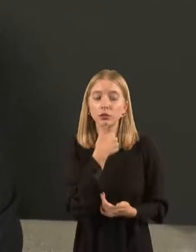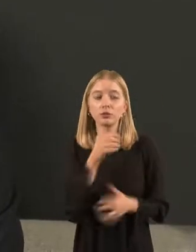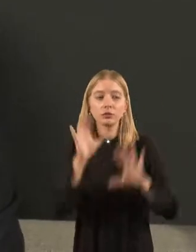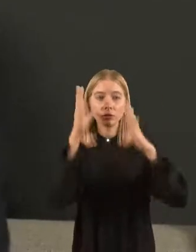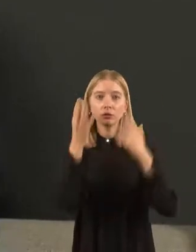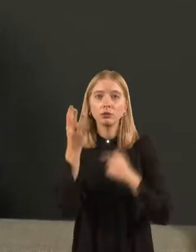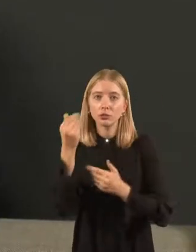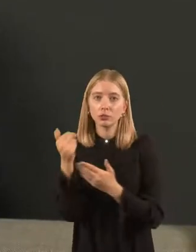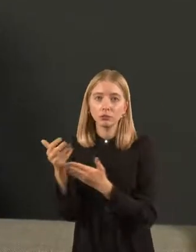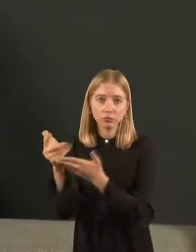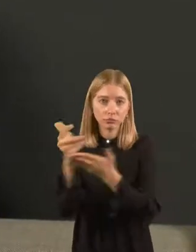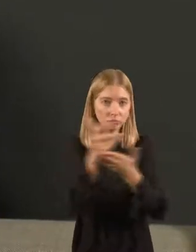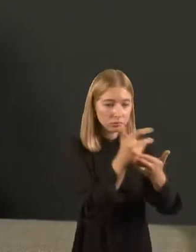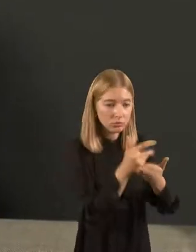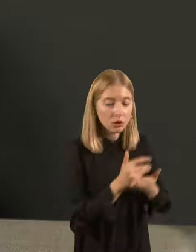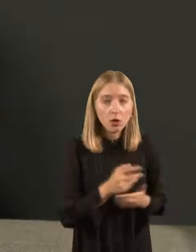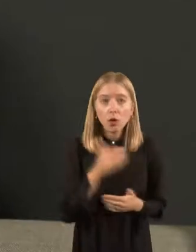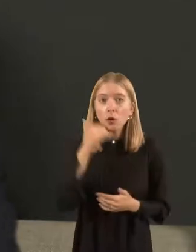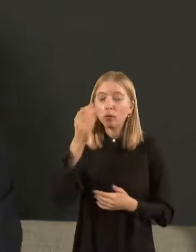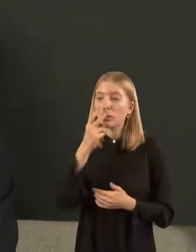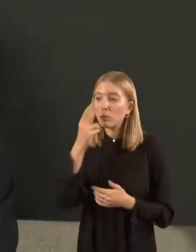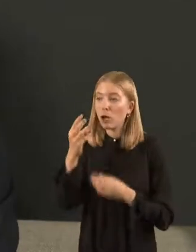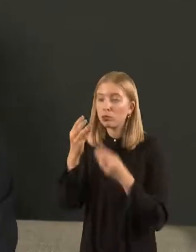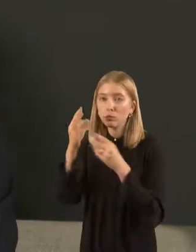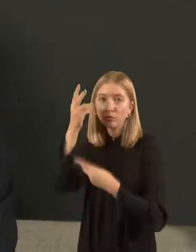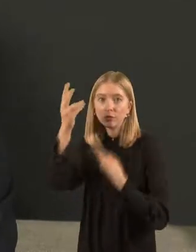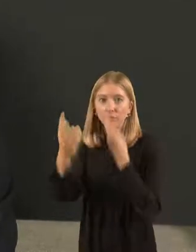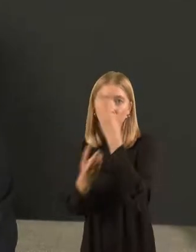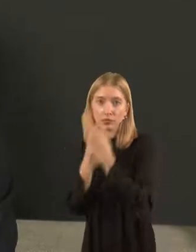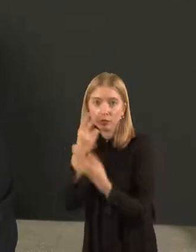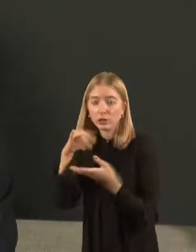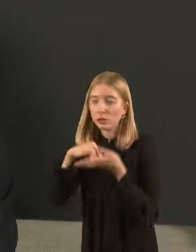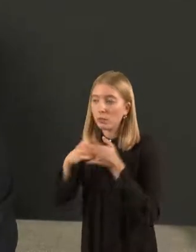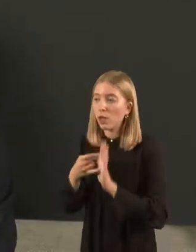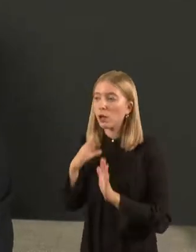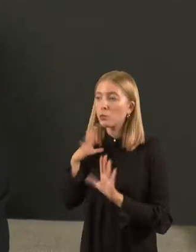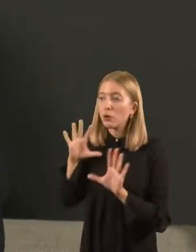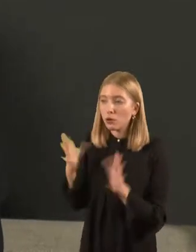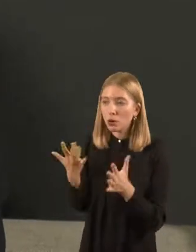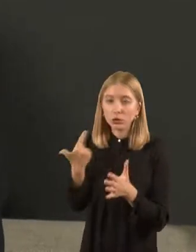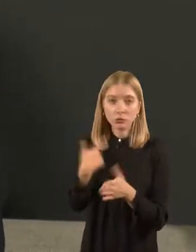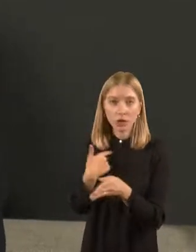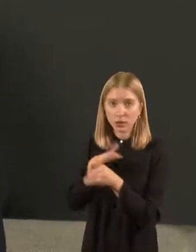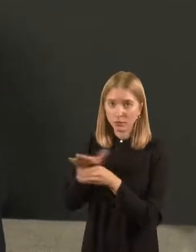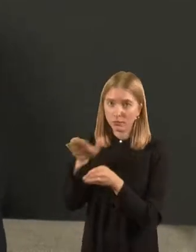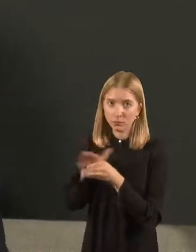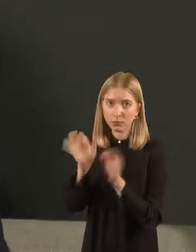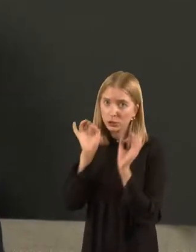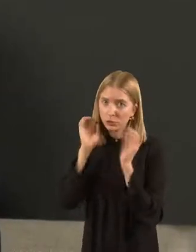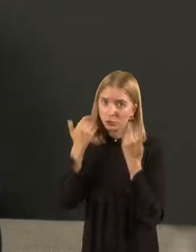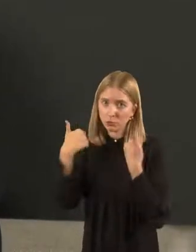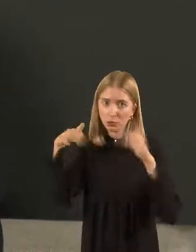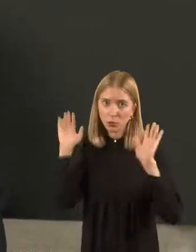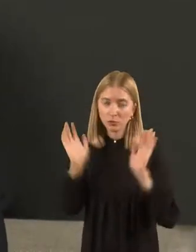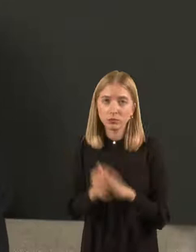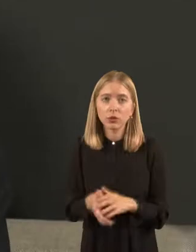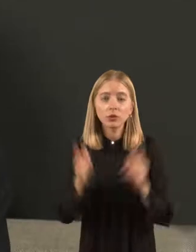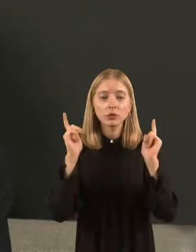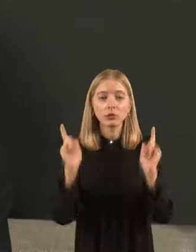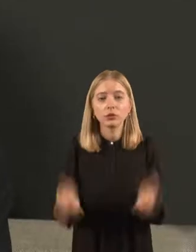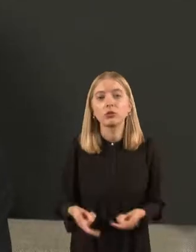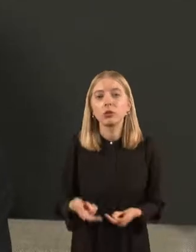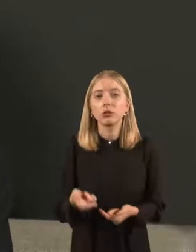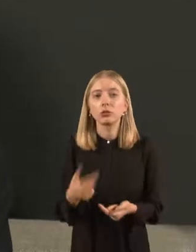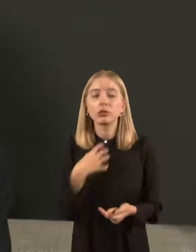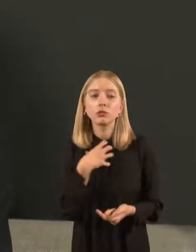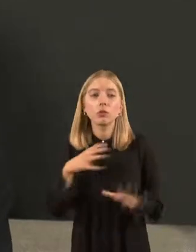And this formation of the vision has to be very responsible. We cannot offer a vision that